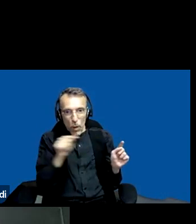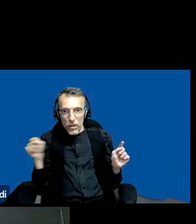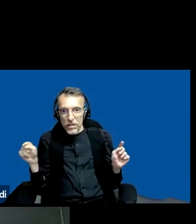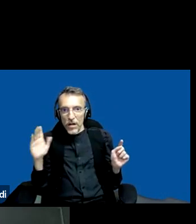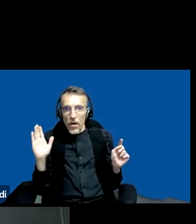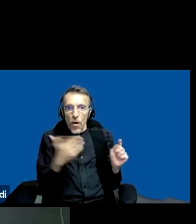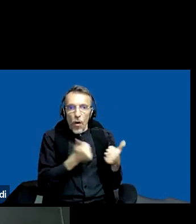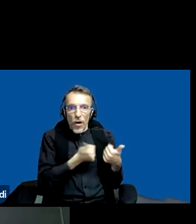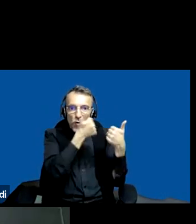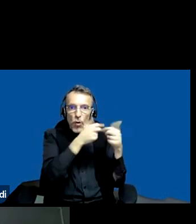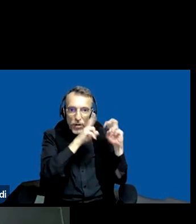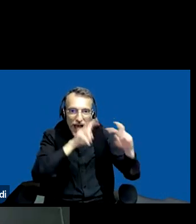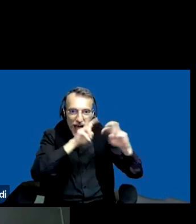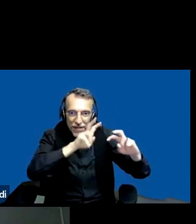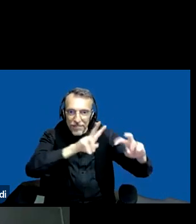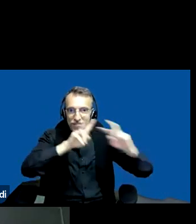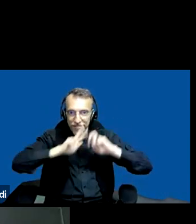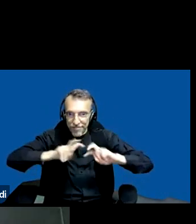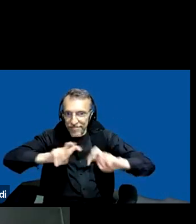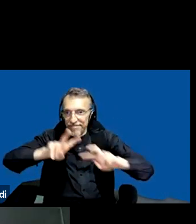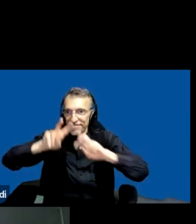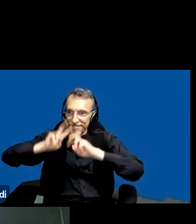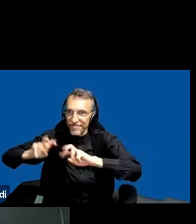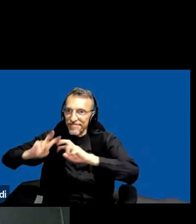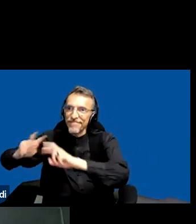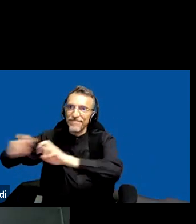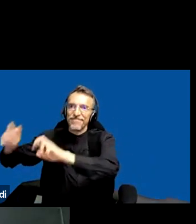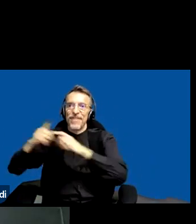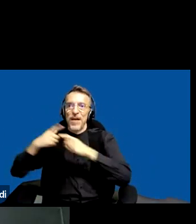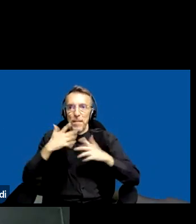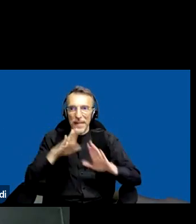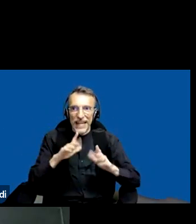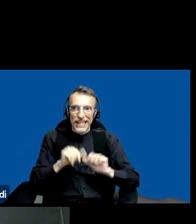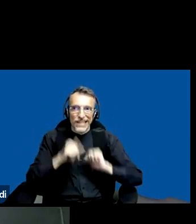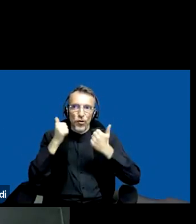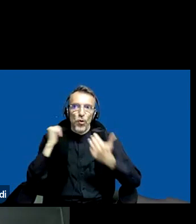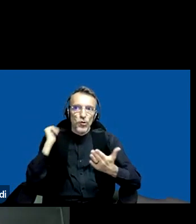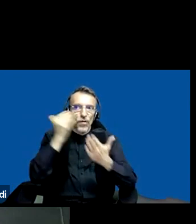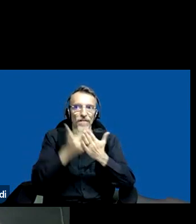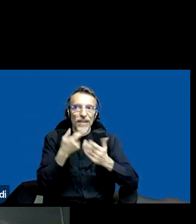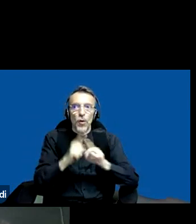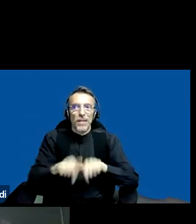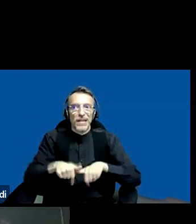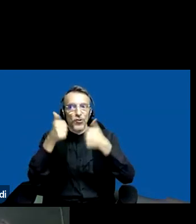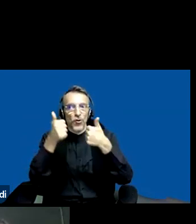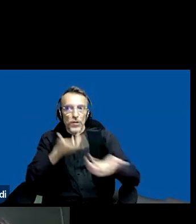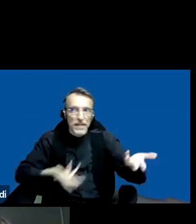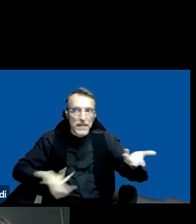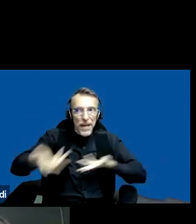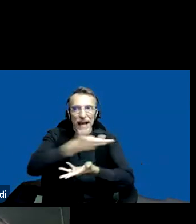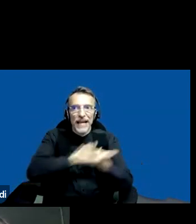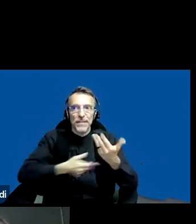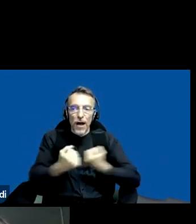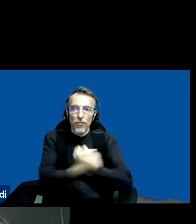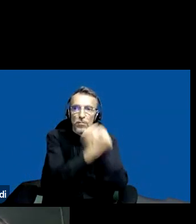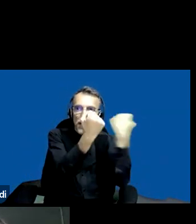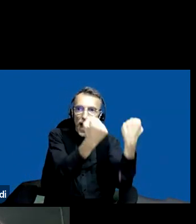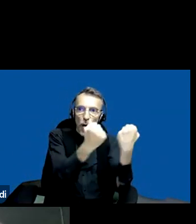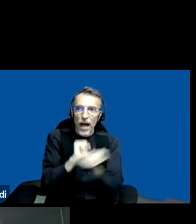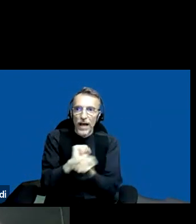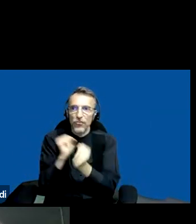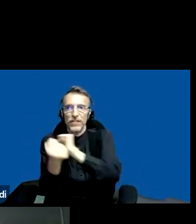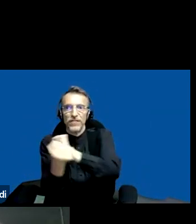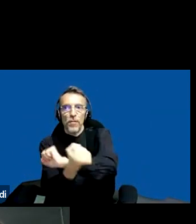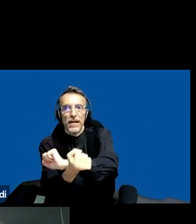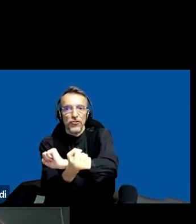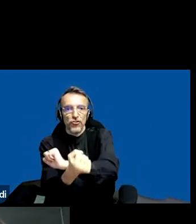good at doing. It's part of our stock in trade, and I hope we'll have some really good debates about power and transformation as we